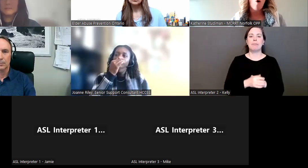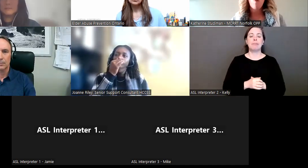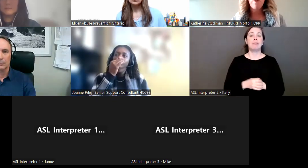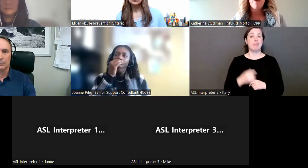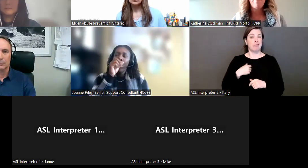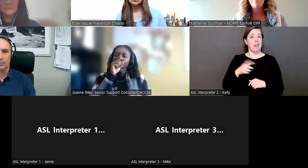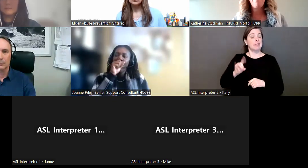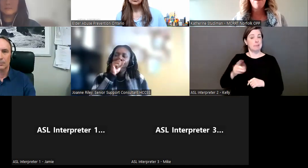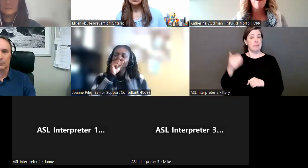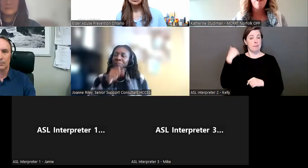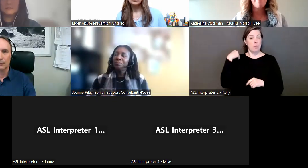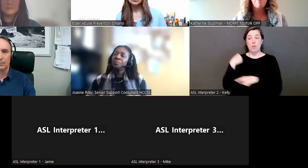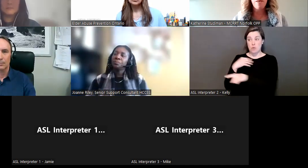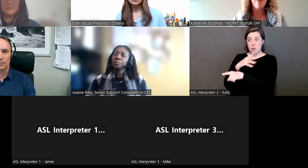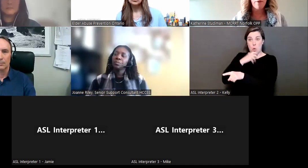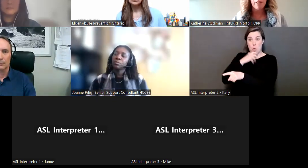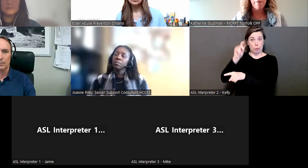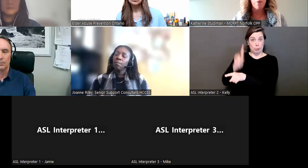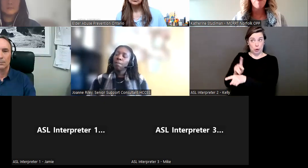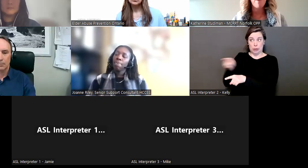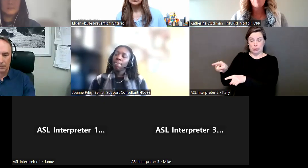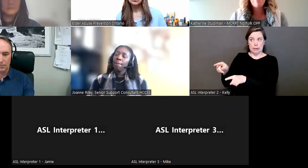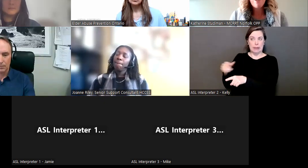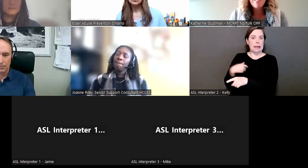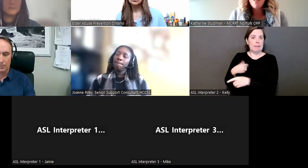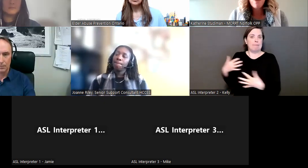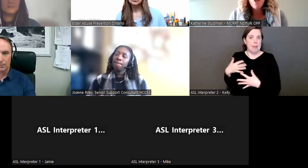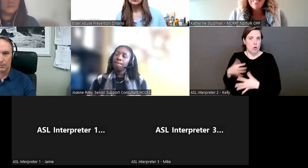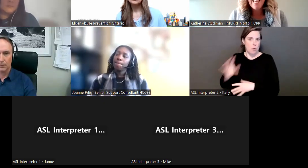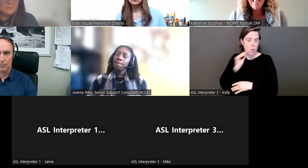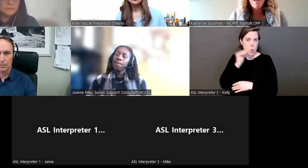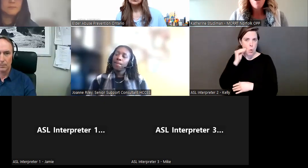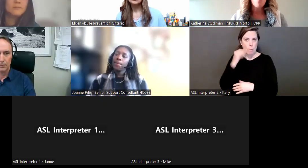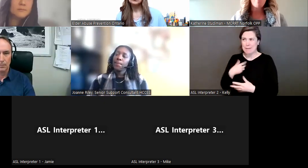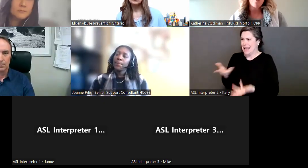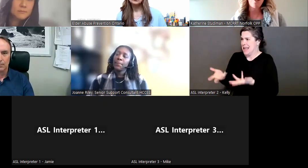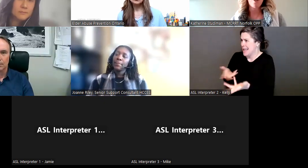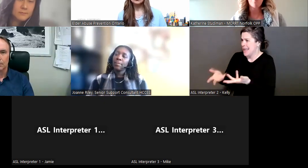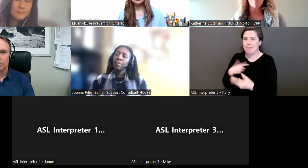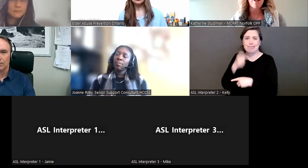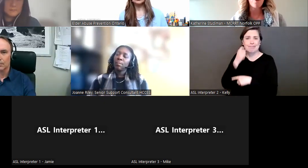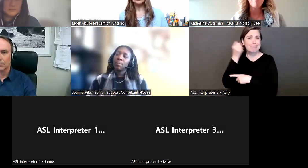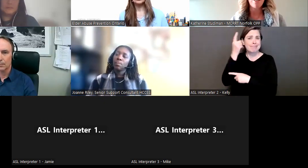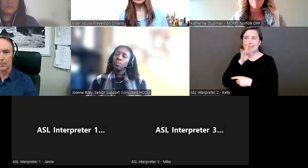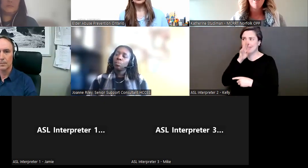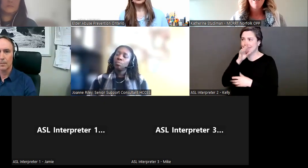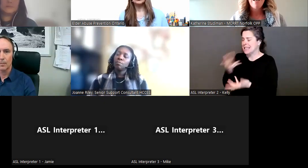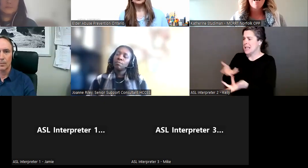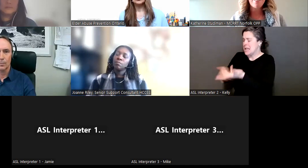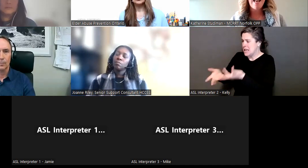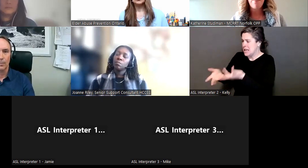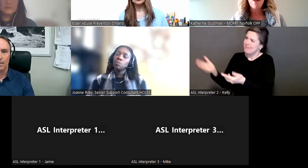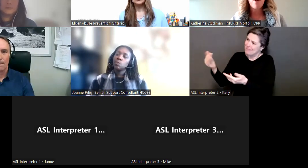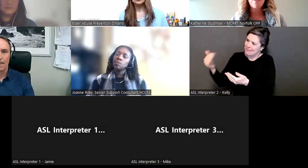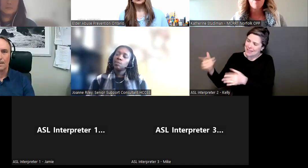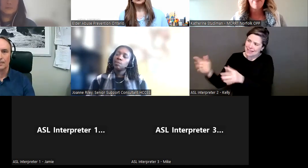out of their home when they were very fearful of the people they were living with, but I couldn't understand what she was saying. And we actually took her out to the cruiser, and